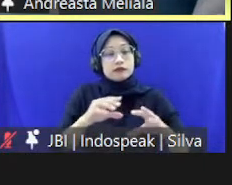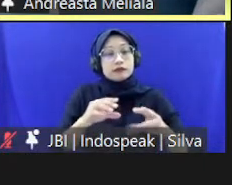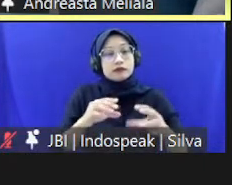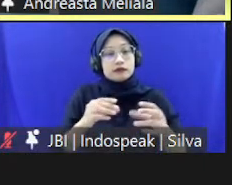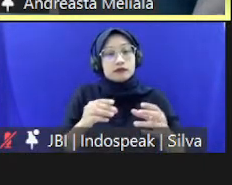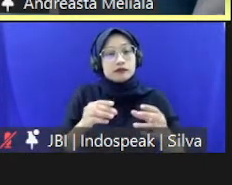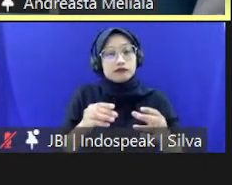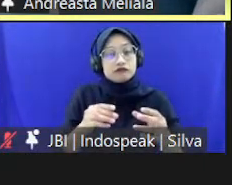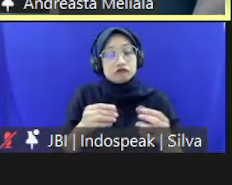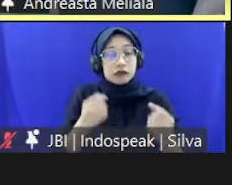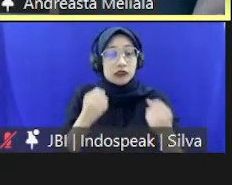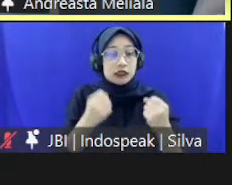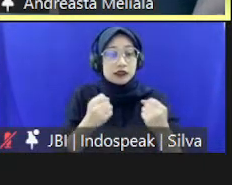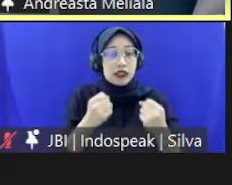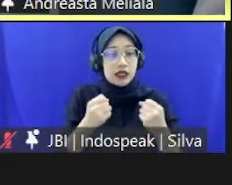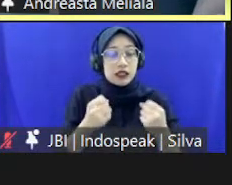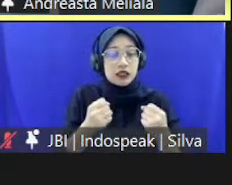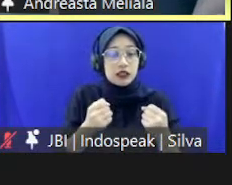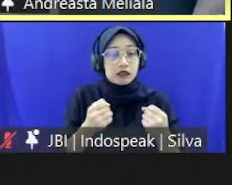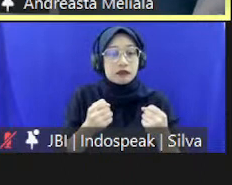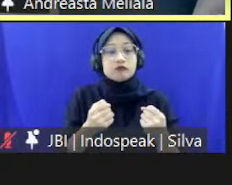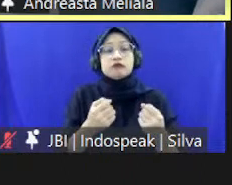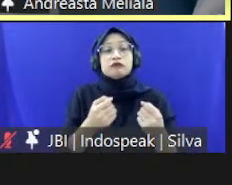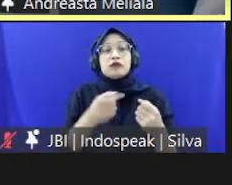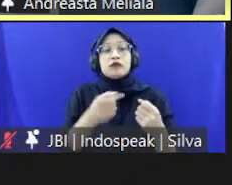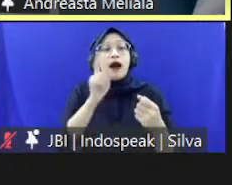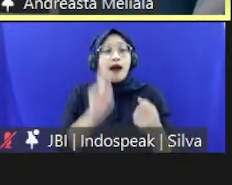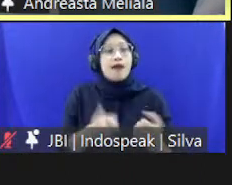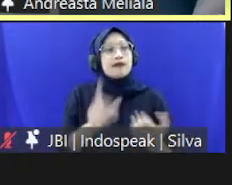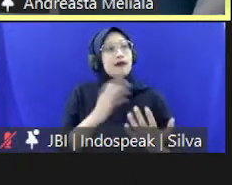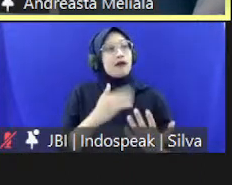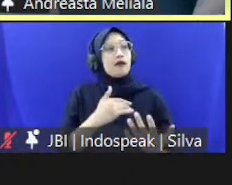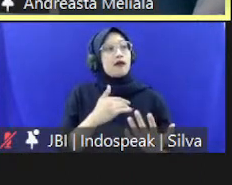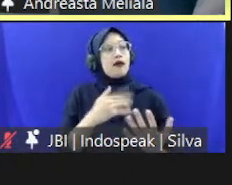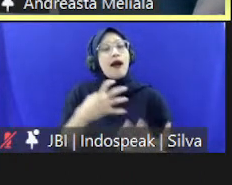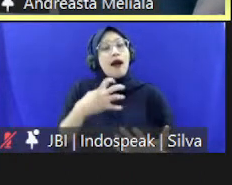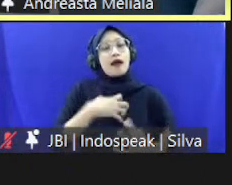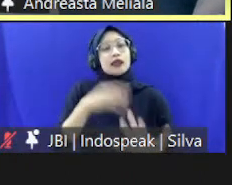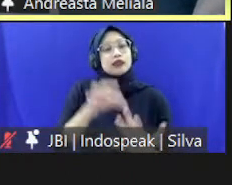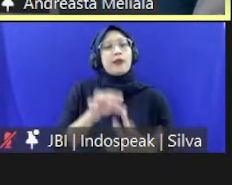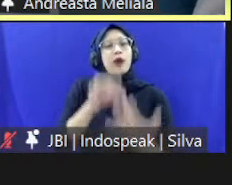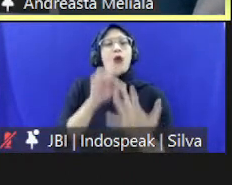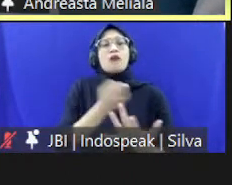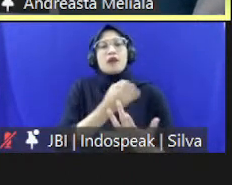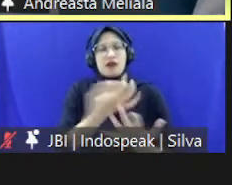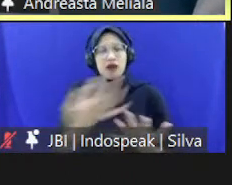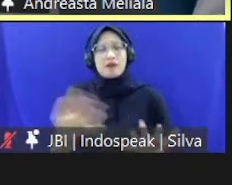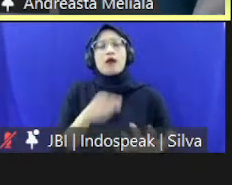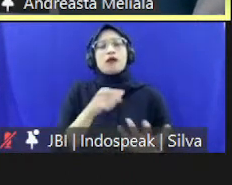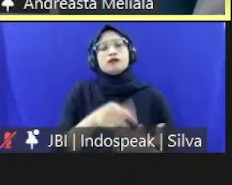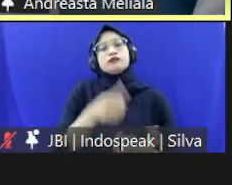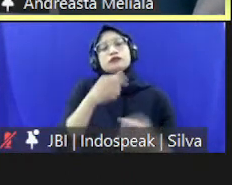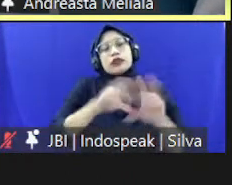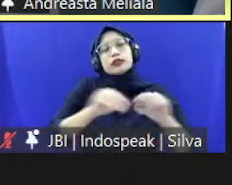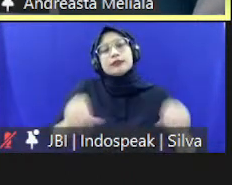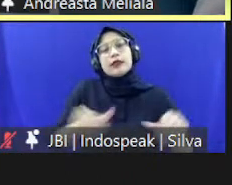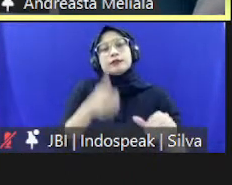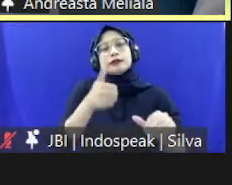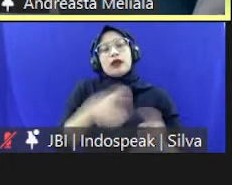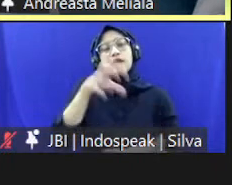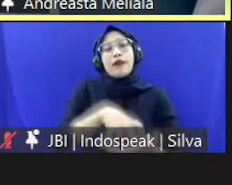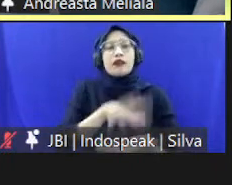privilege, so they can work in maybe 5 or 6 places. And also the